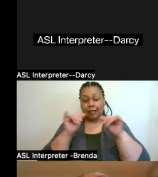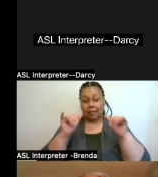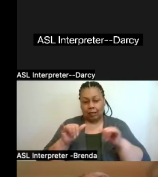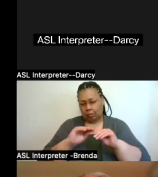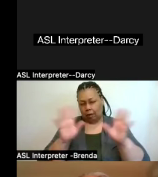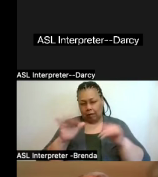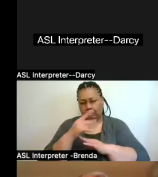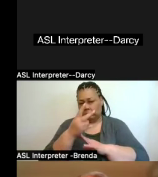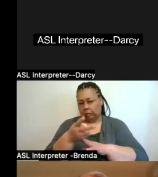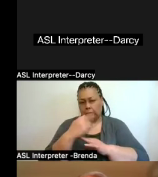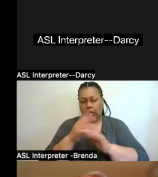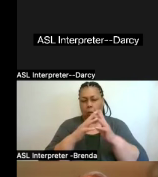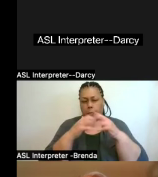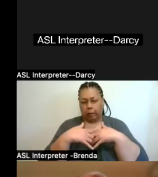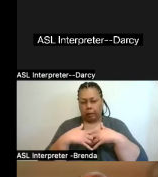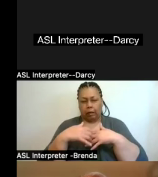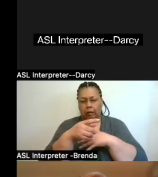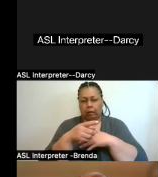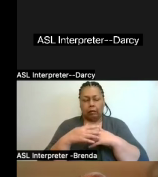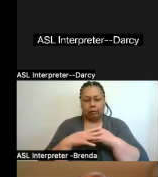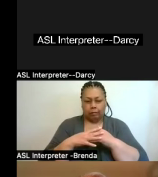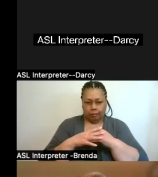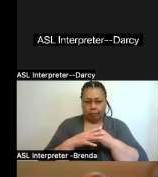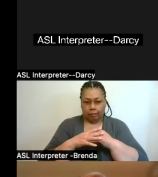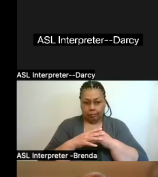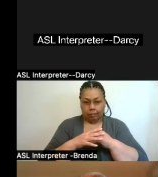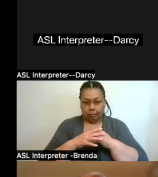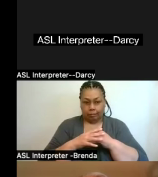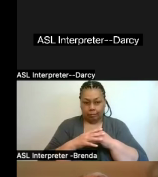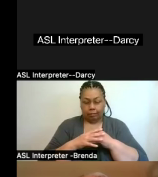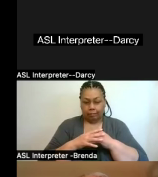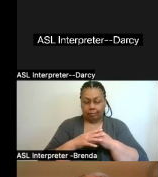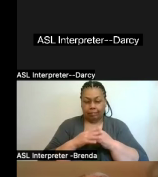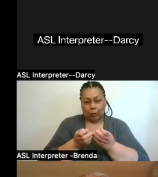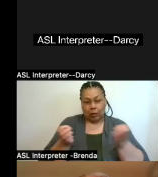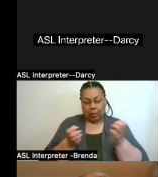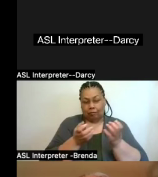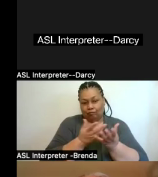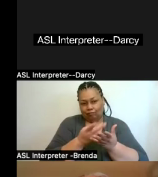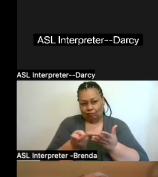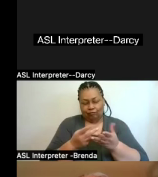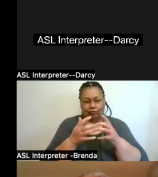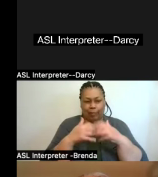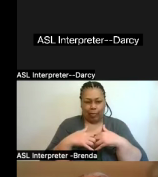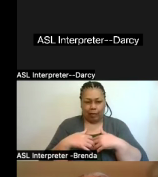the large collapse of Wow. their equipment.